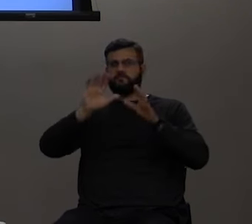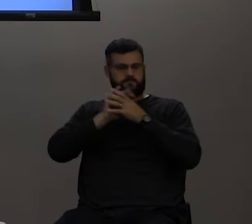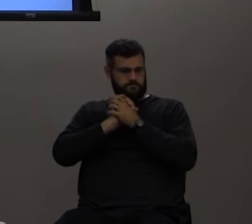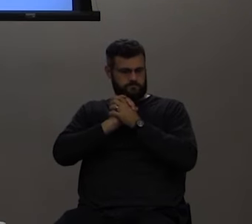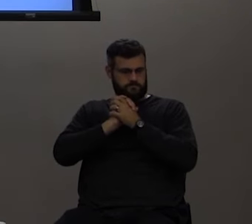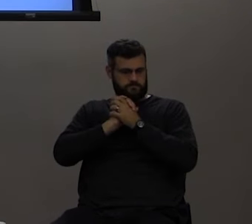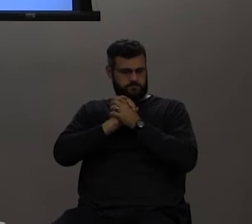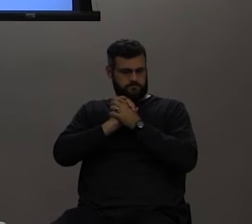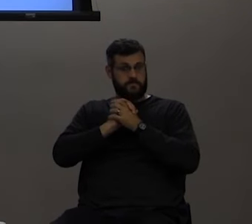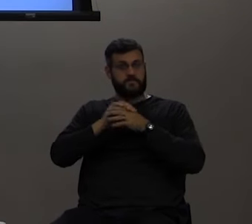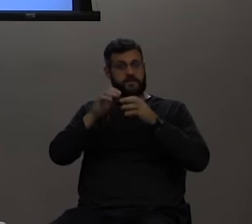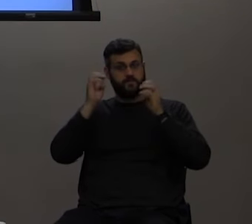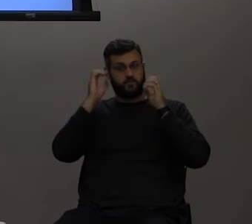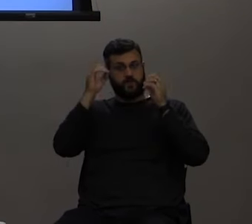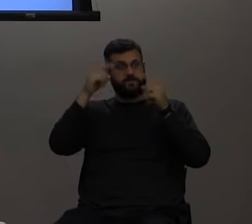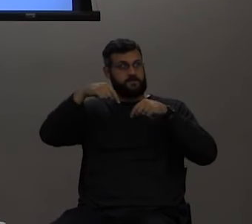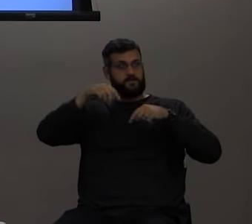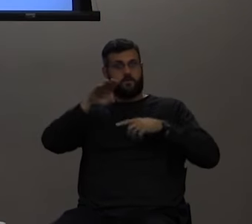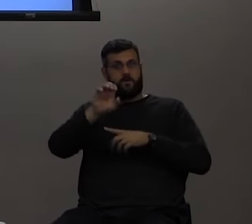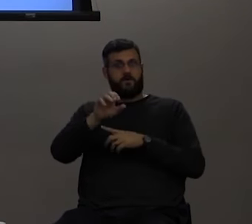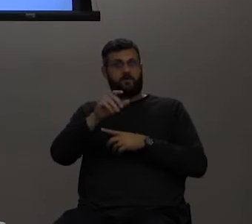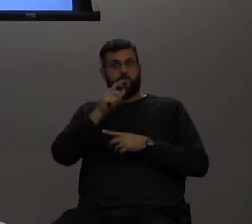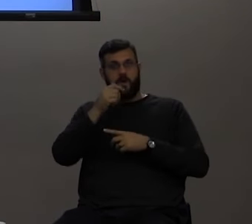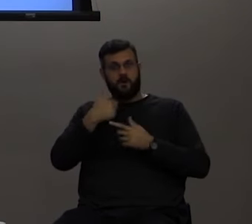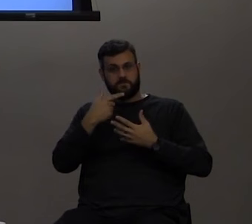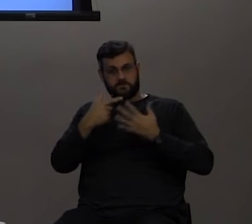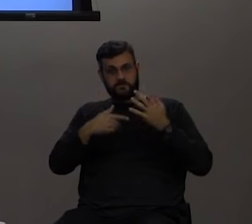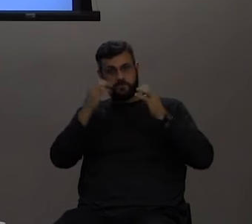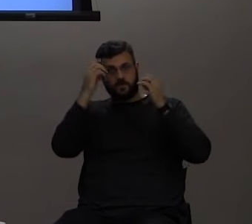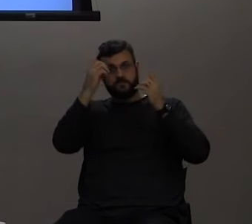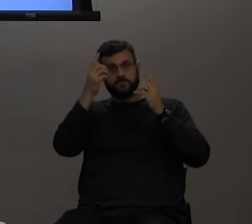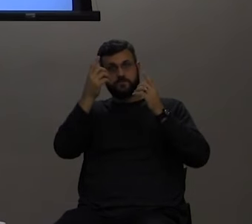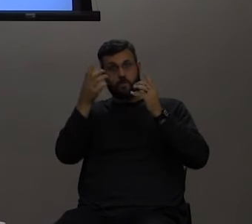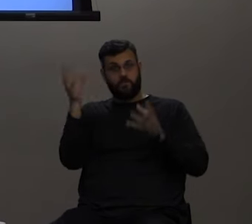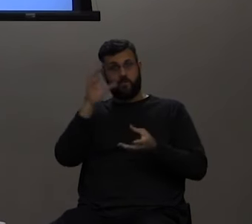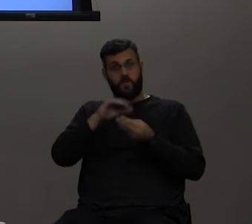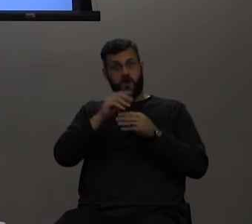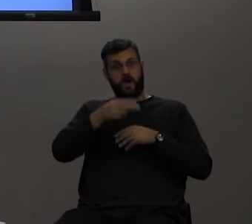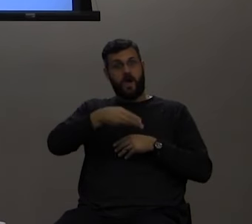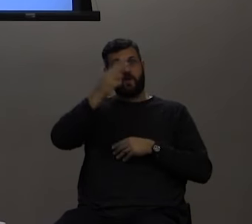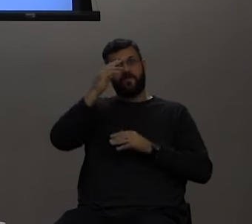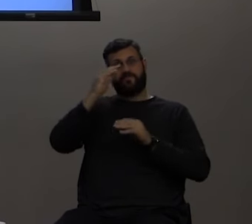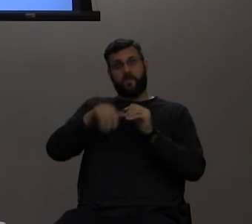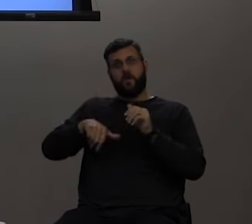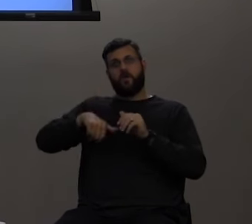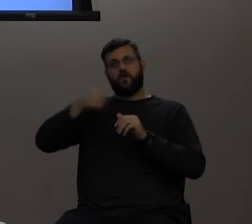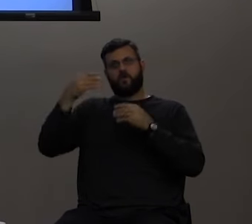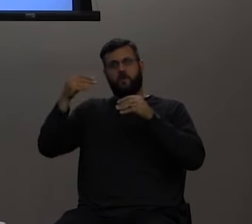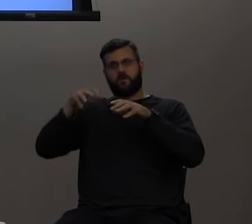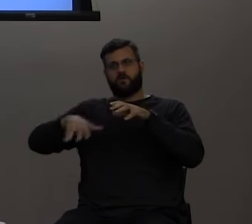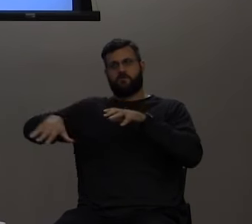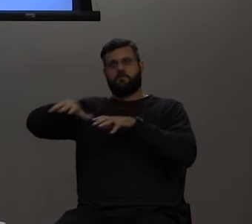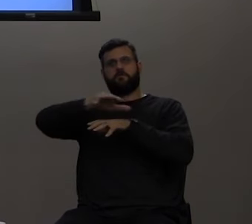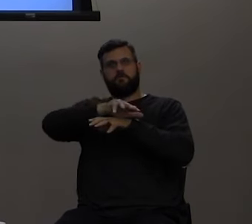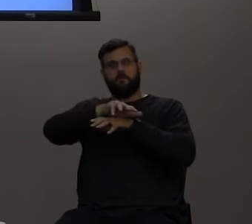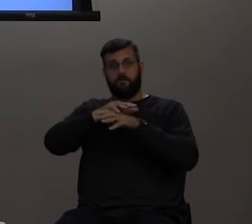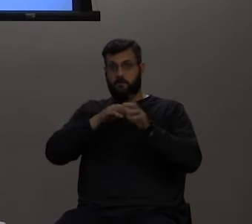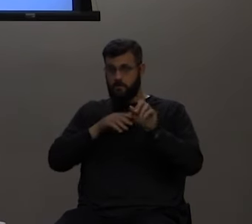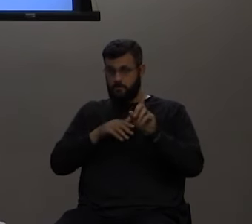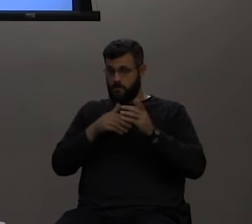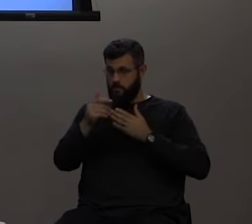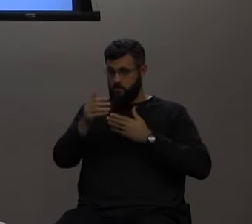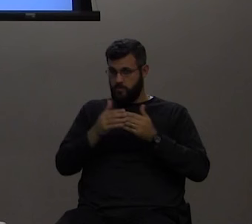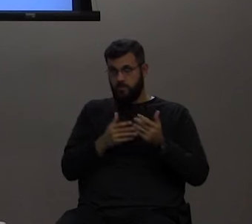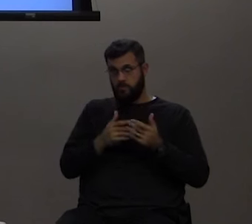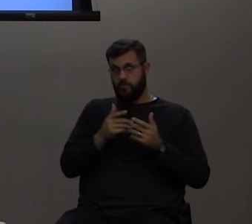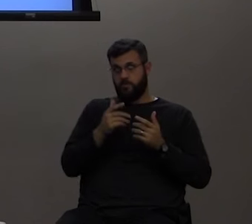The education attainment in Boyle County is actually overall higher than that of our surrounding market, though